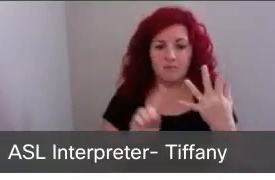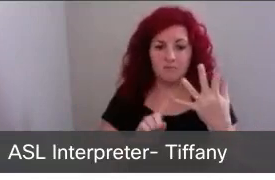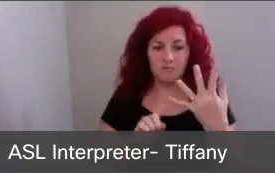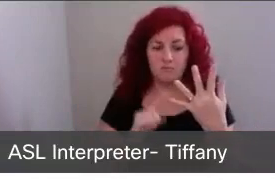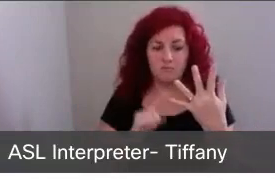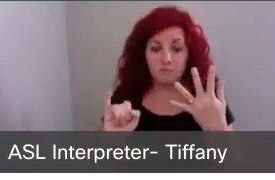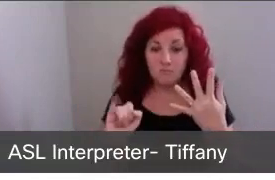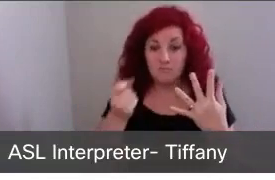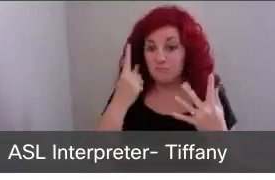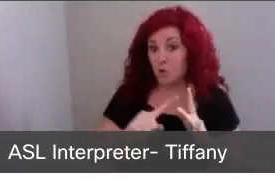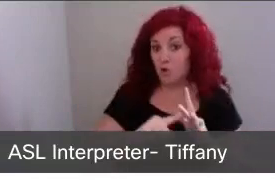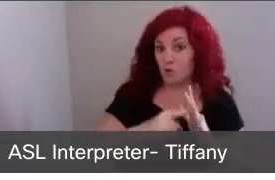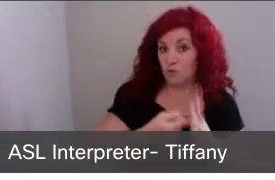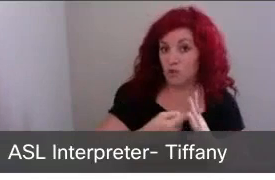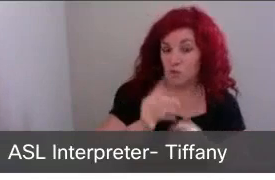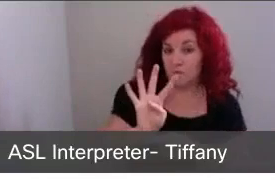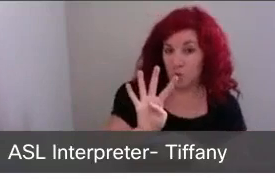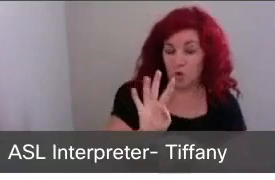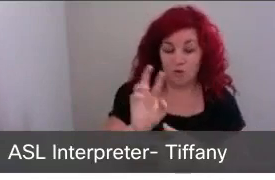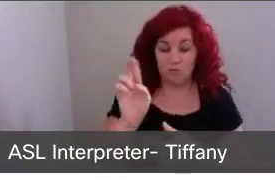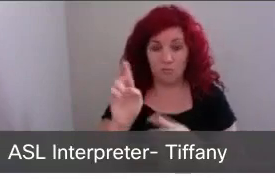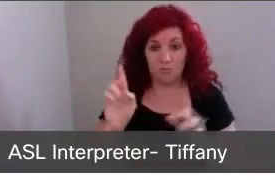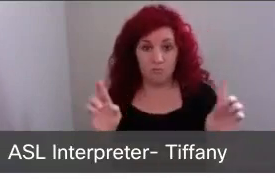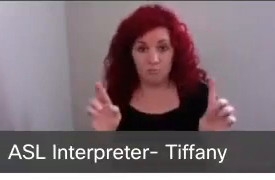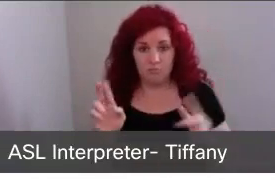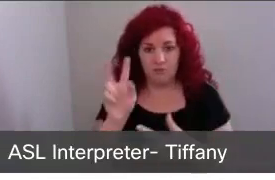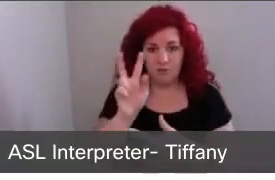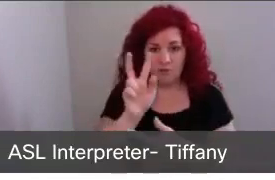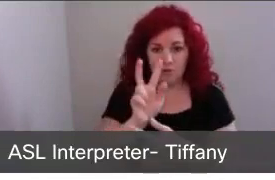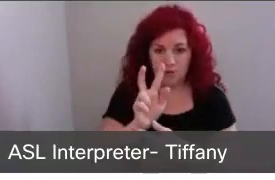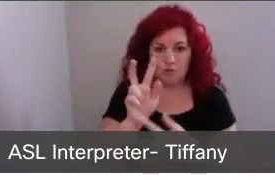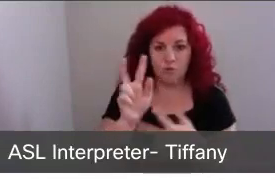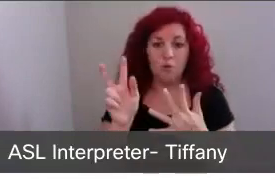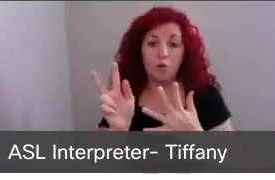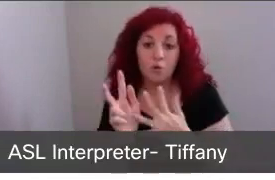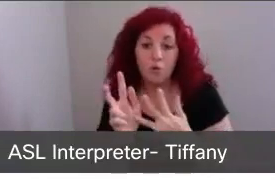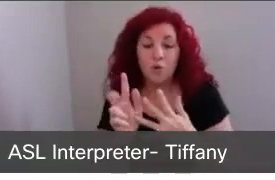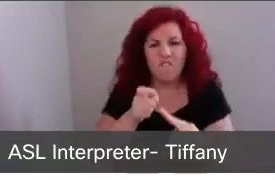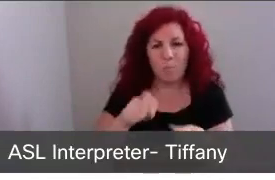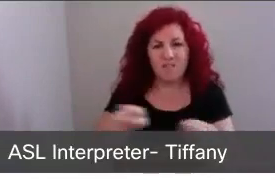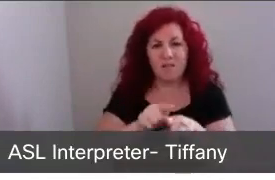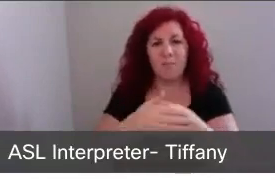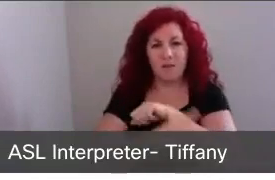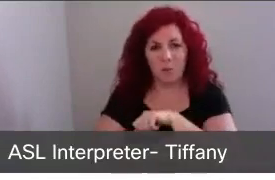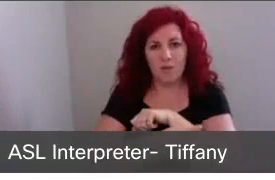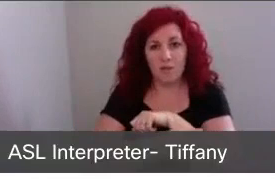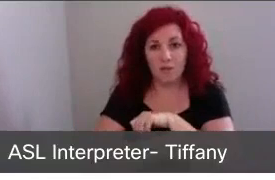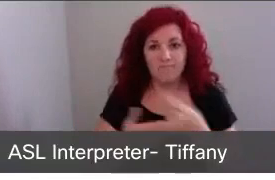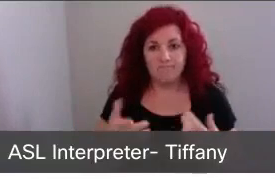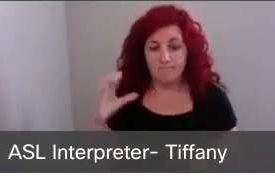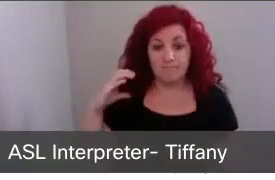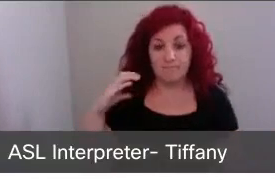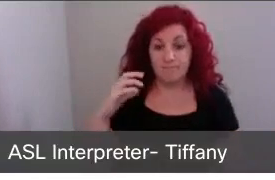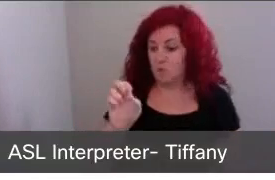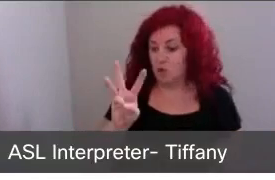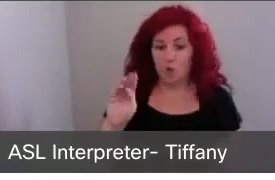4 Republicans and Democrats, no more than 2 can be from the same county. So as I said, you have Chair Newberg here with you